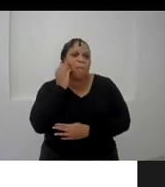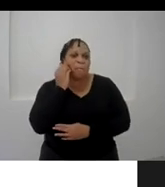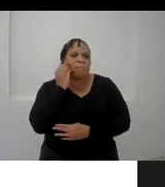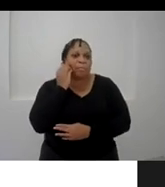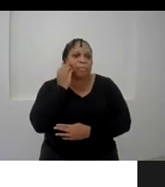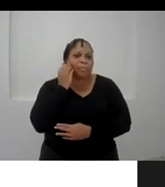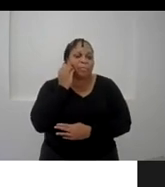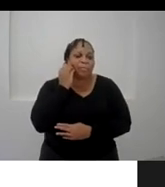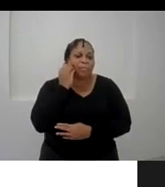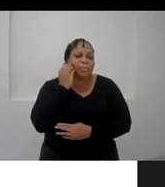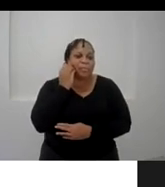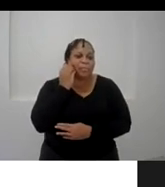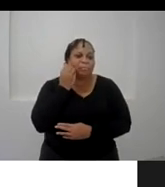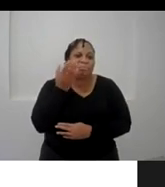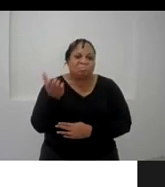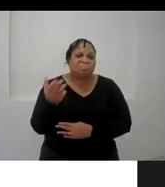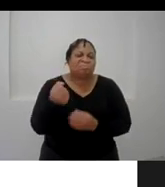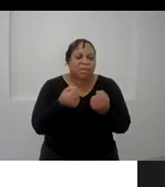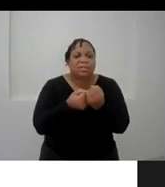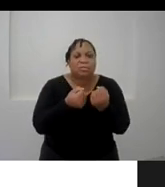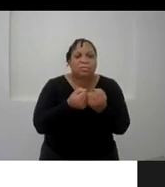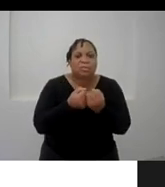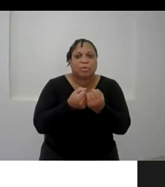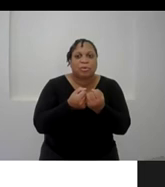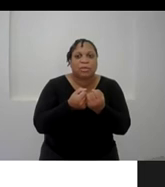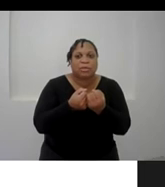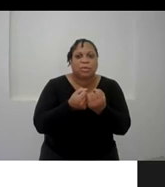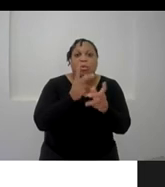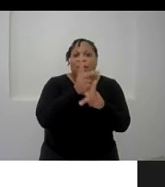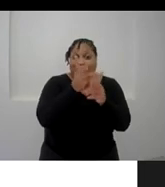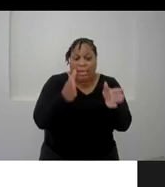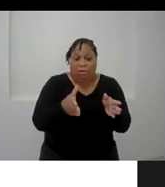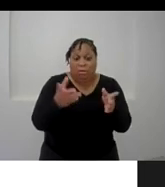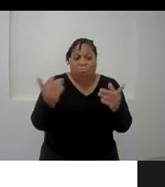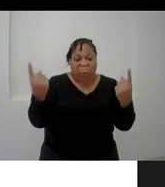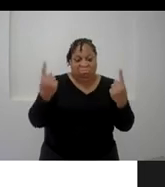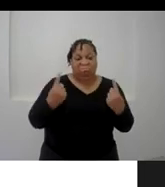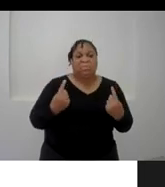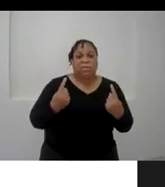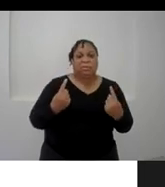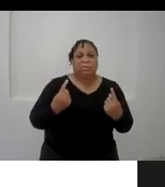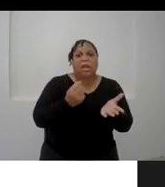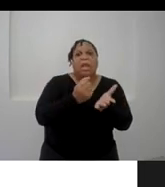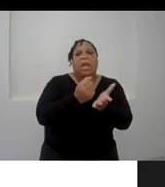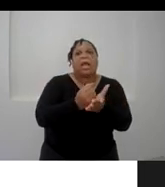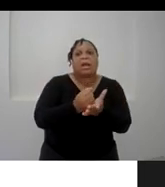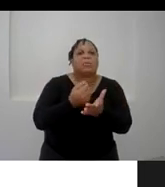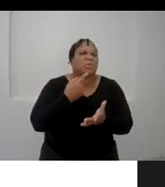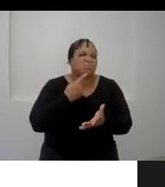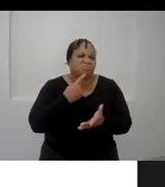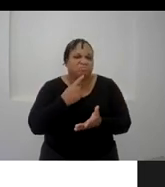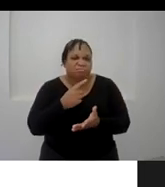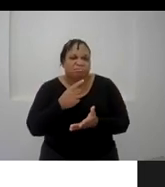being supported by a carer who comes in to help with certain aspects